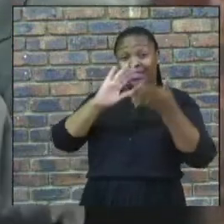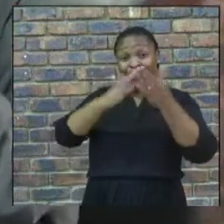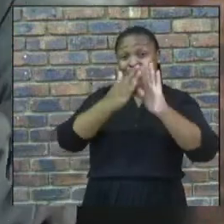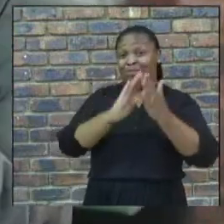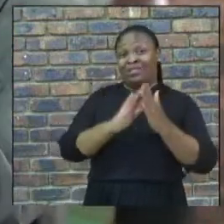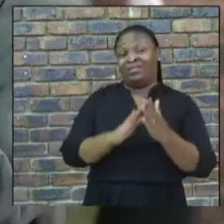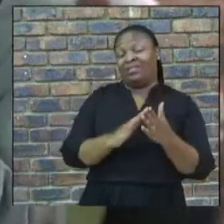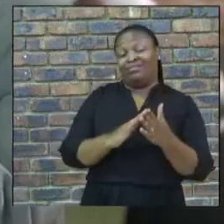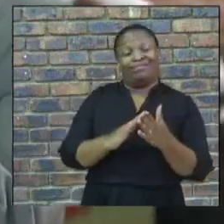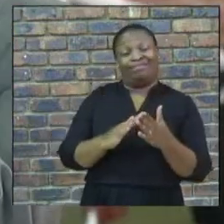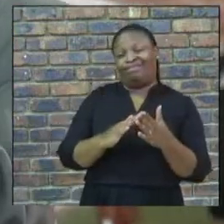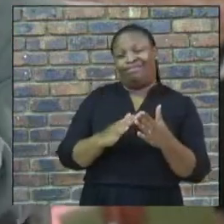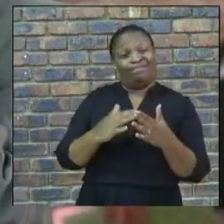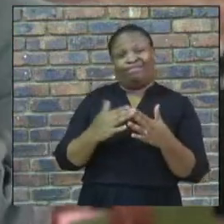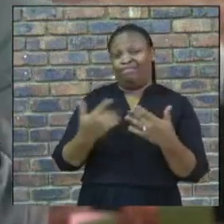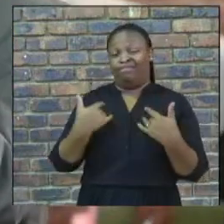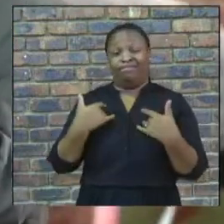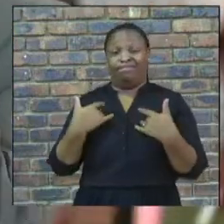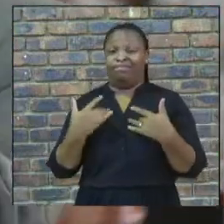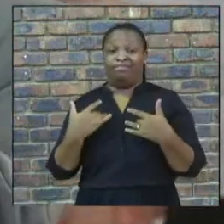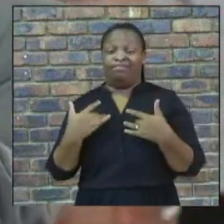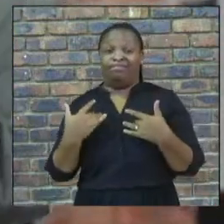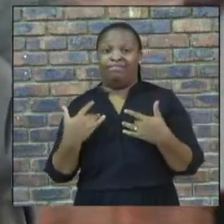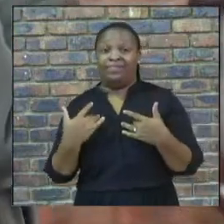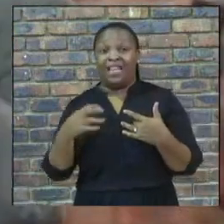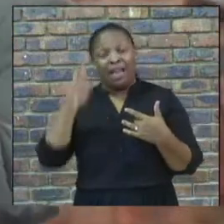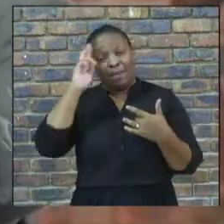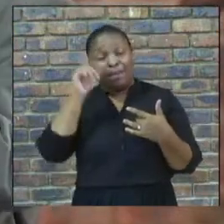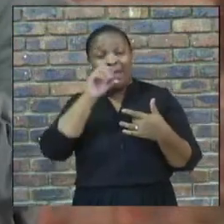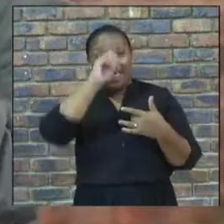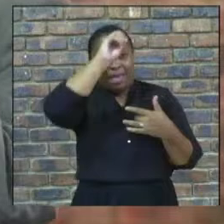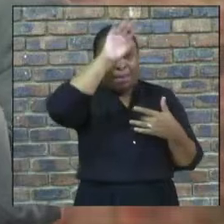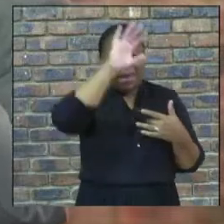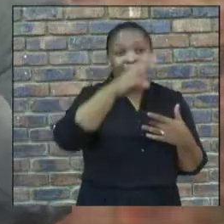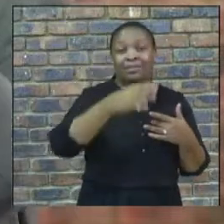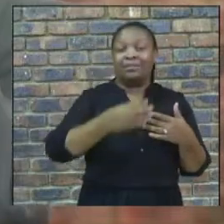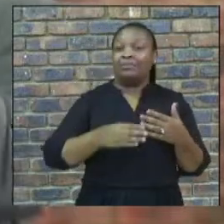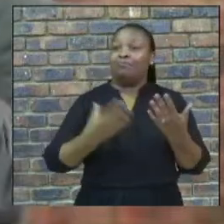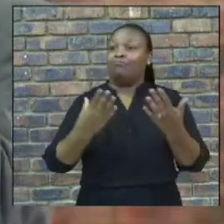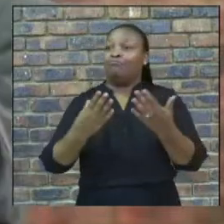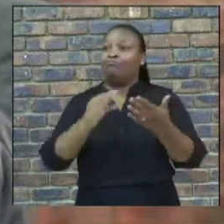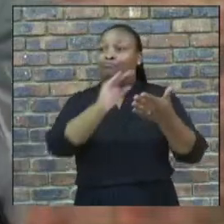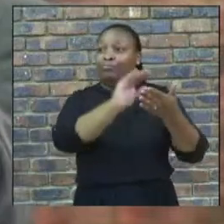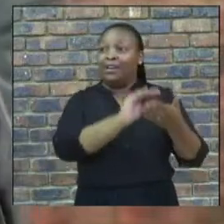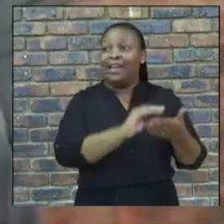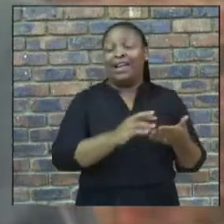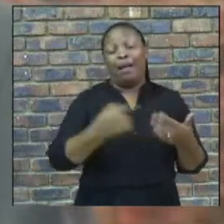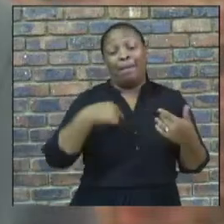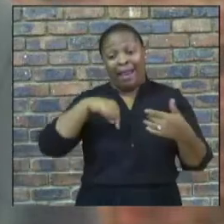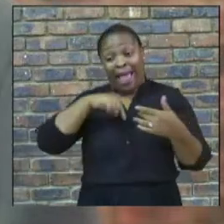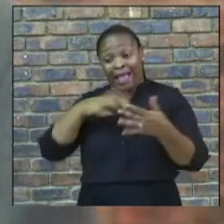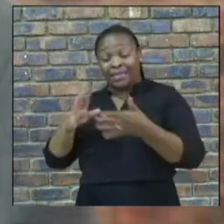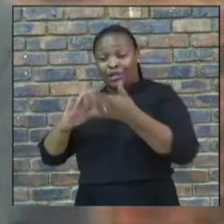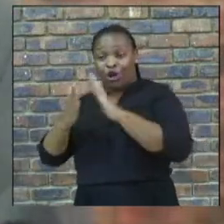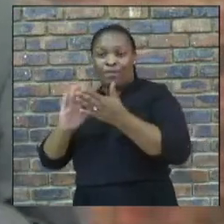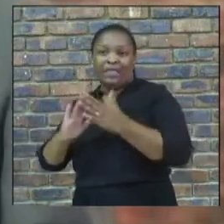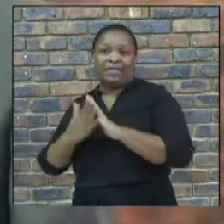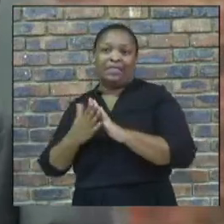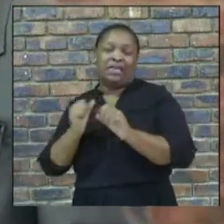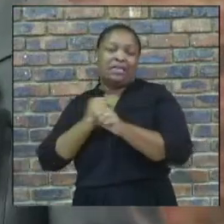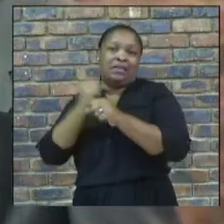in the mining area has benefited South African communities since 1994. This